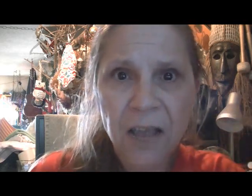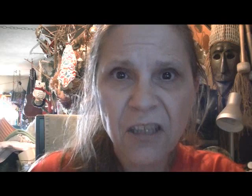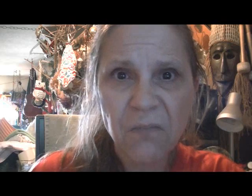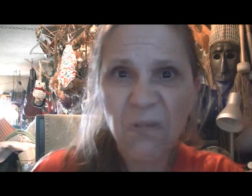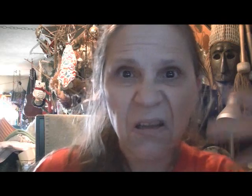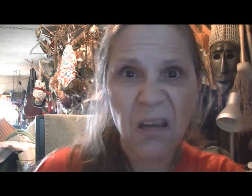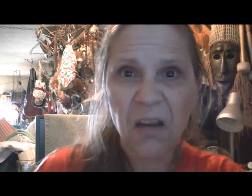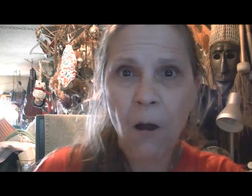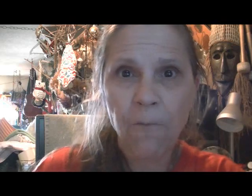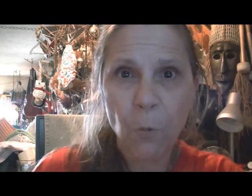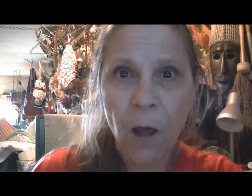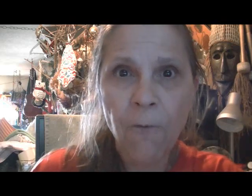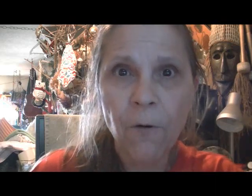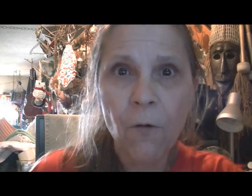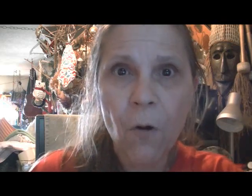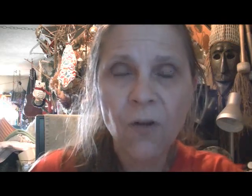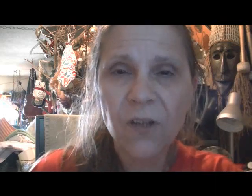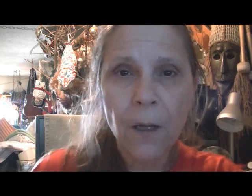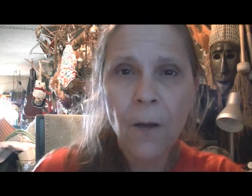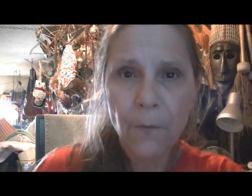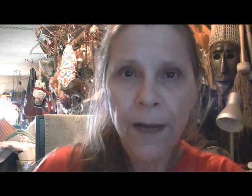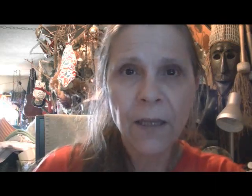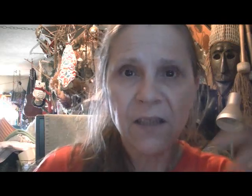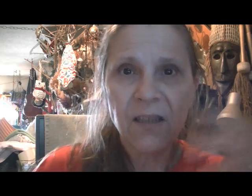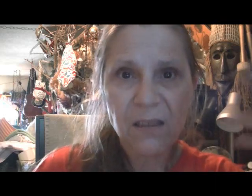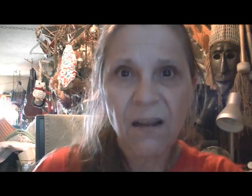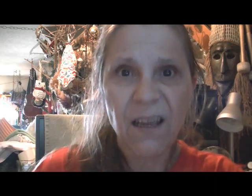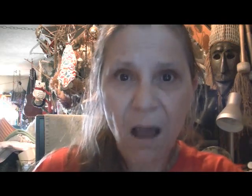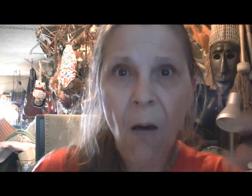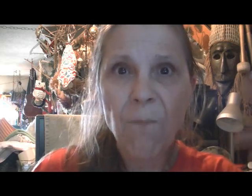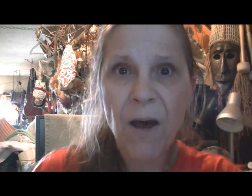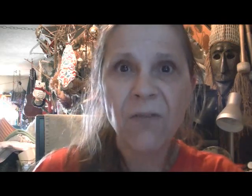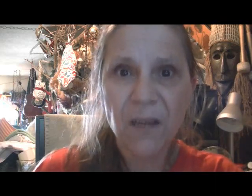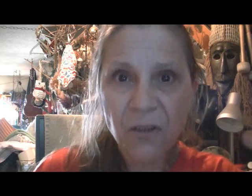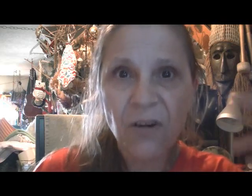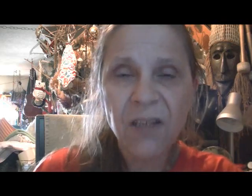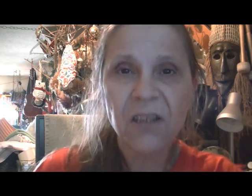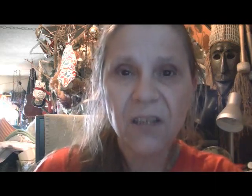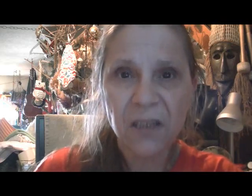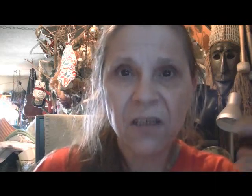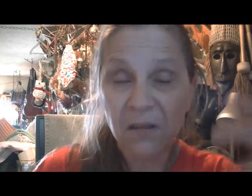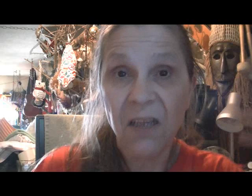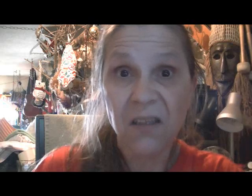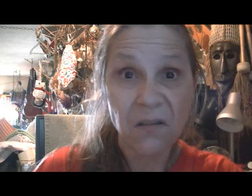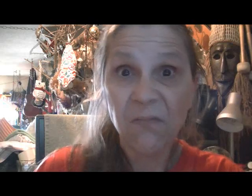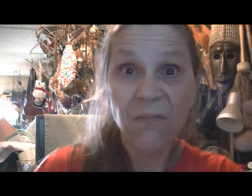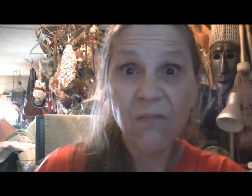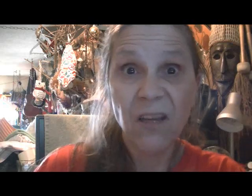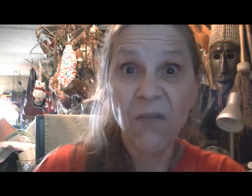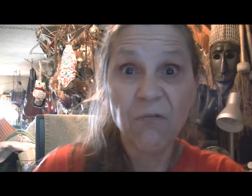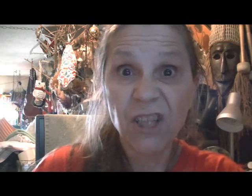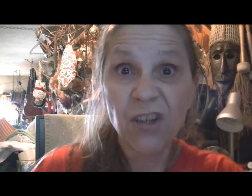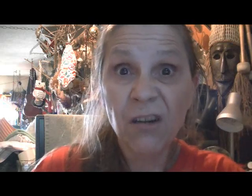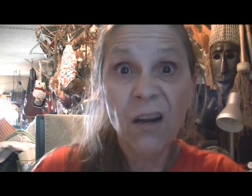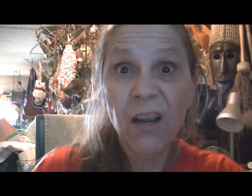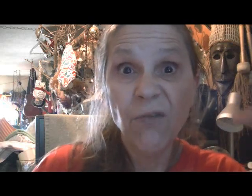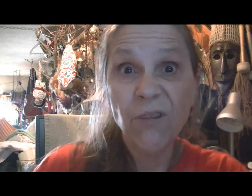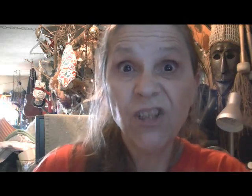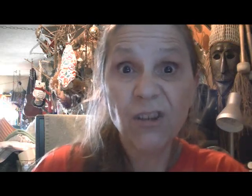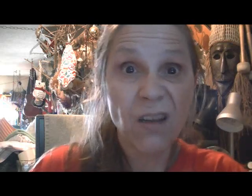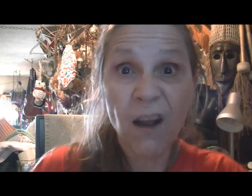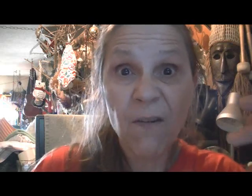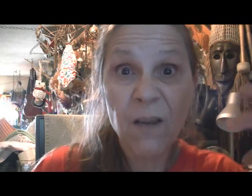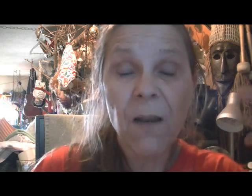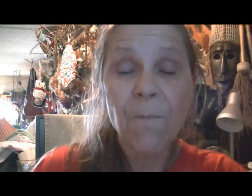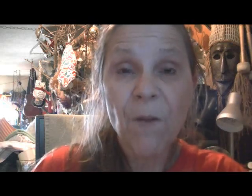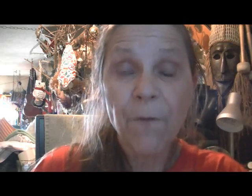800 deaths, kick off the welfare rolls, right? Because it's like compound interest. It just gets, you get richer and